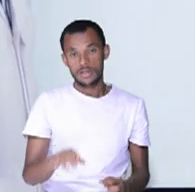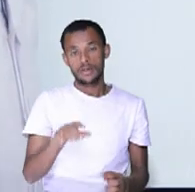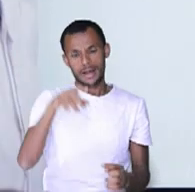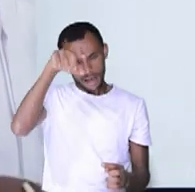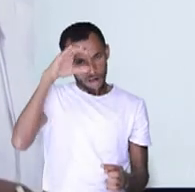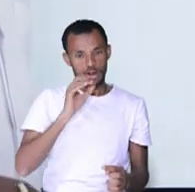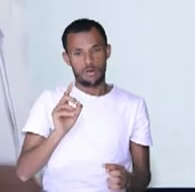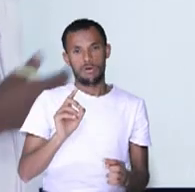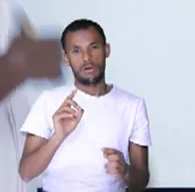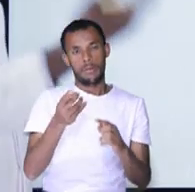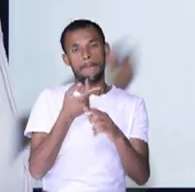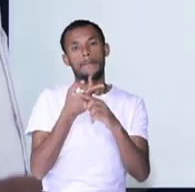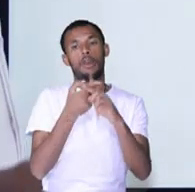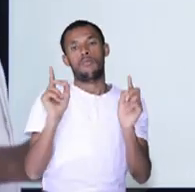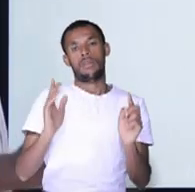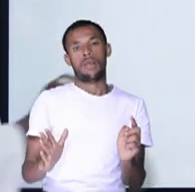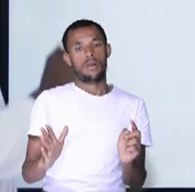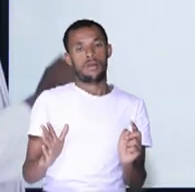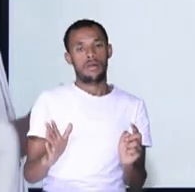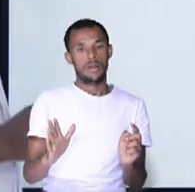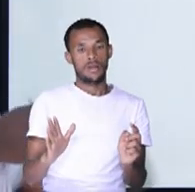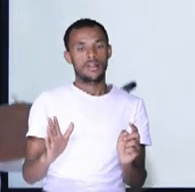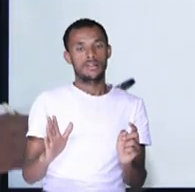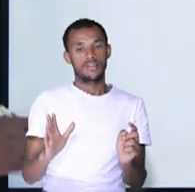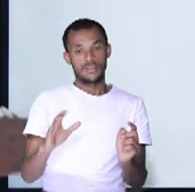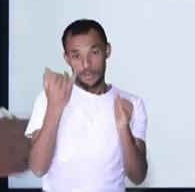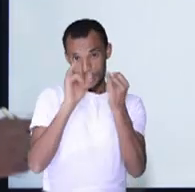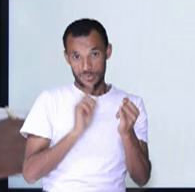a different size.